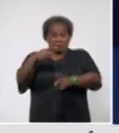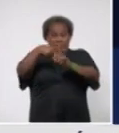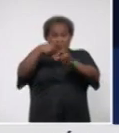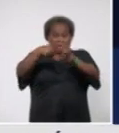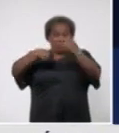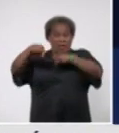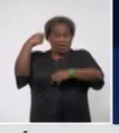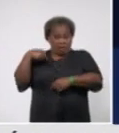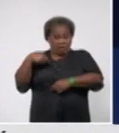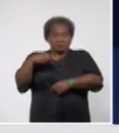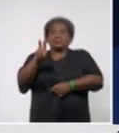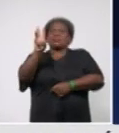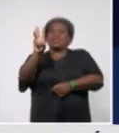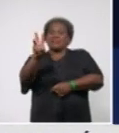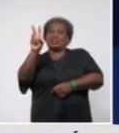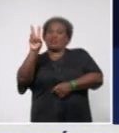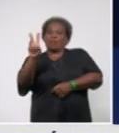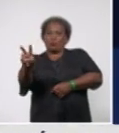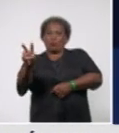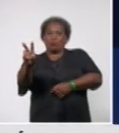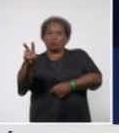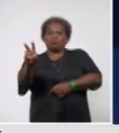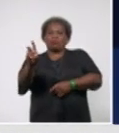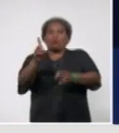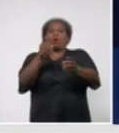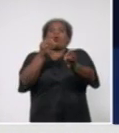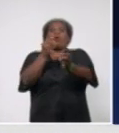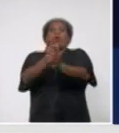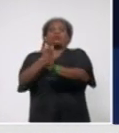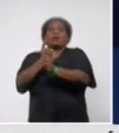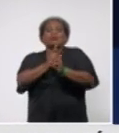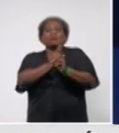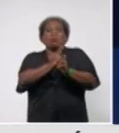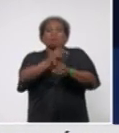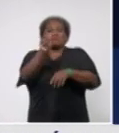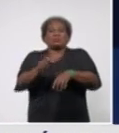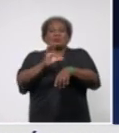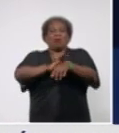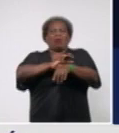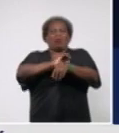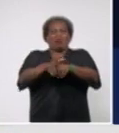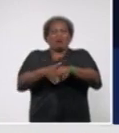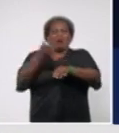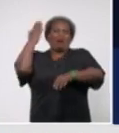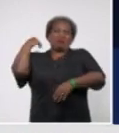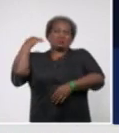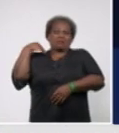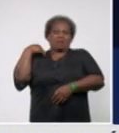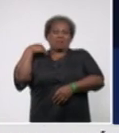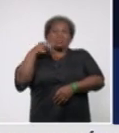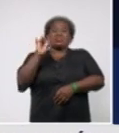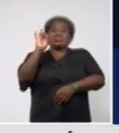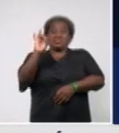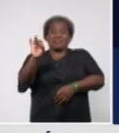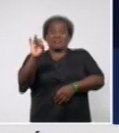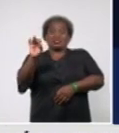74.4% of the 43 positive cases diagnosed yesterday are confirmed case